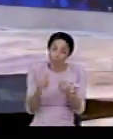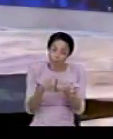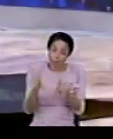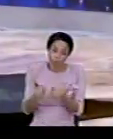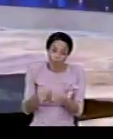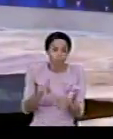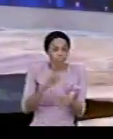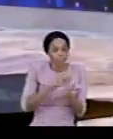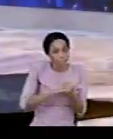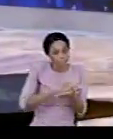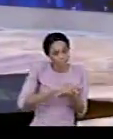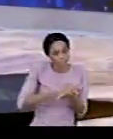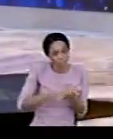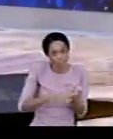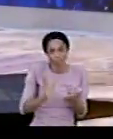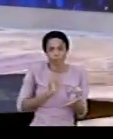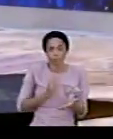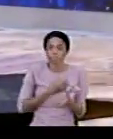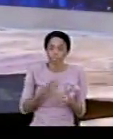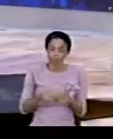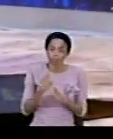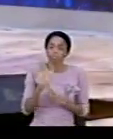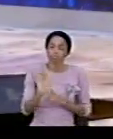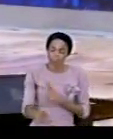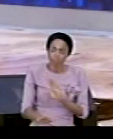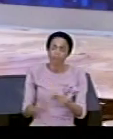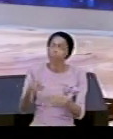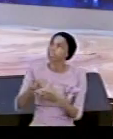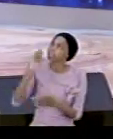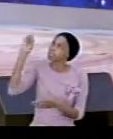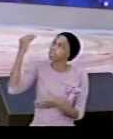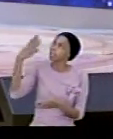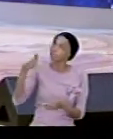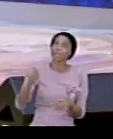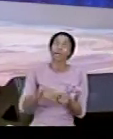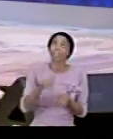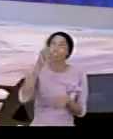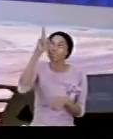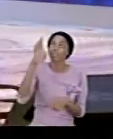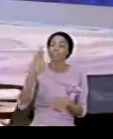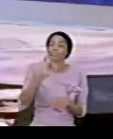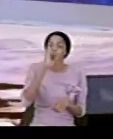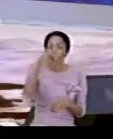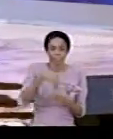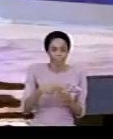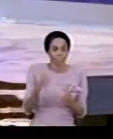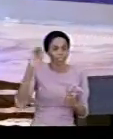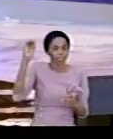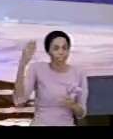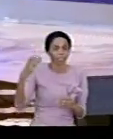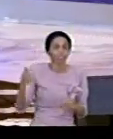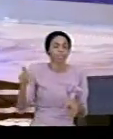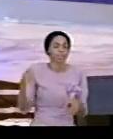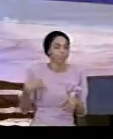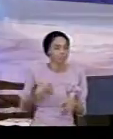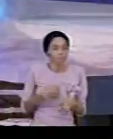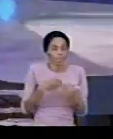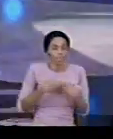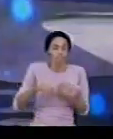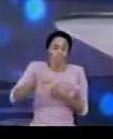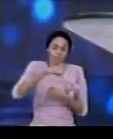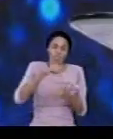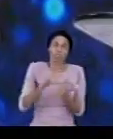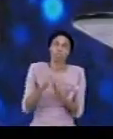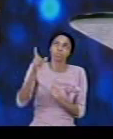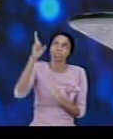light as he is in the light, it says we have fellowship with him, and the blood